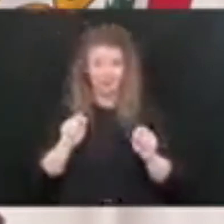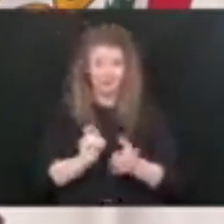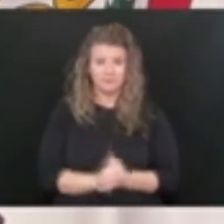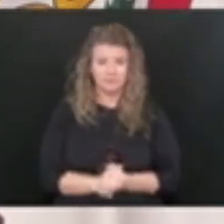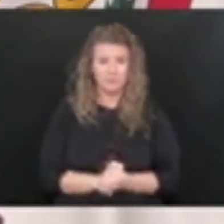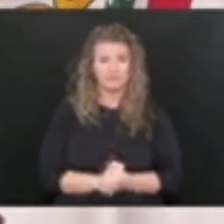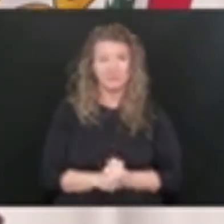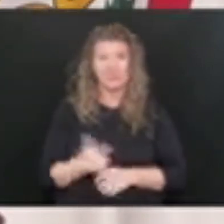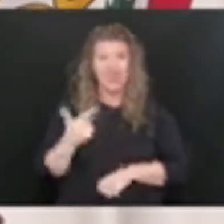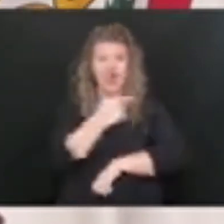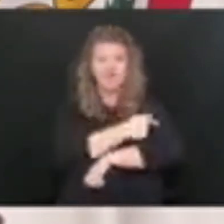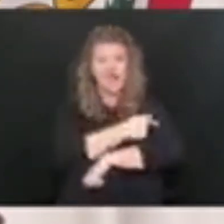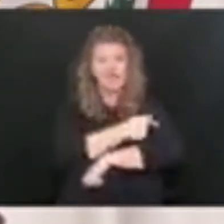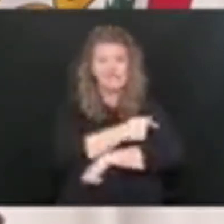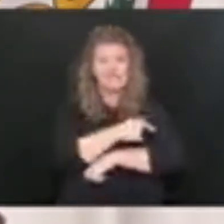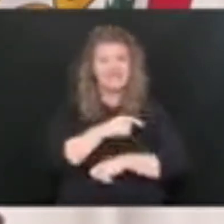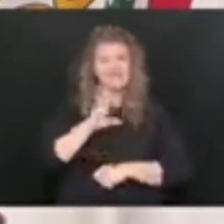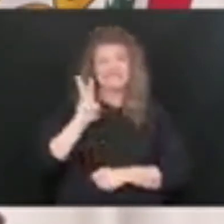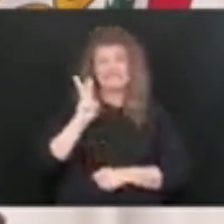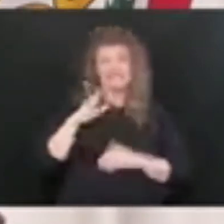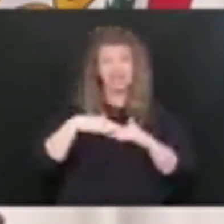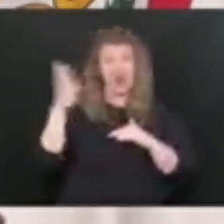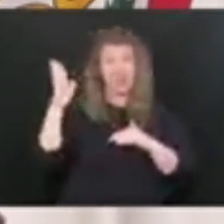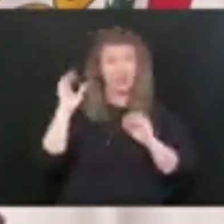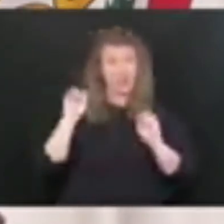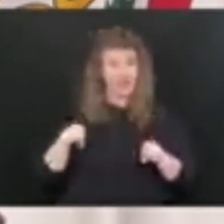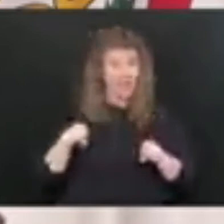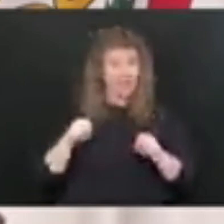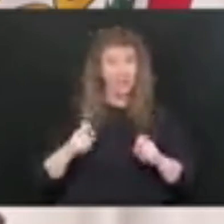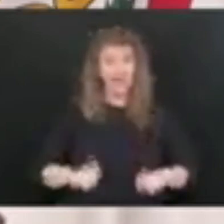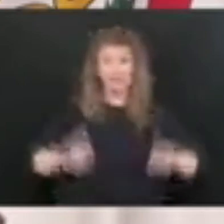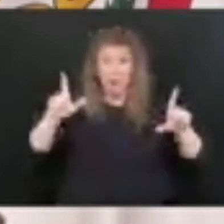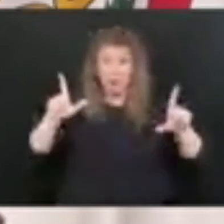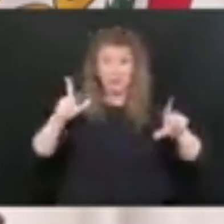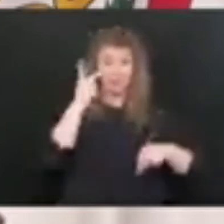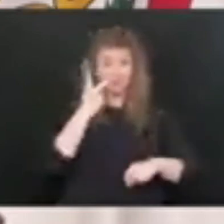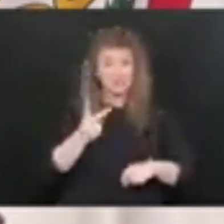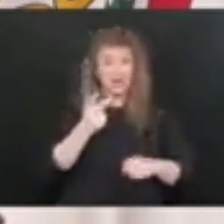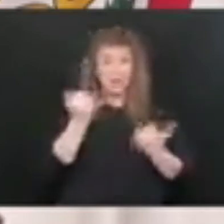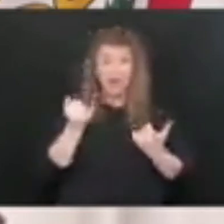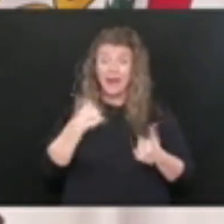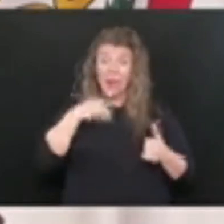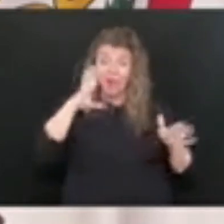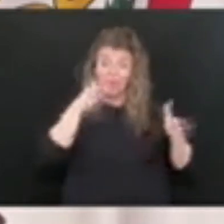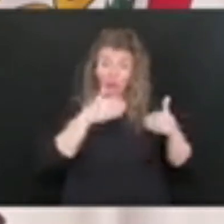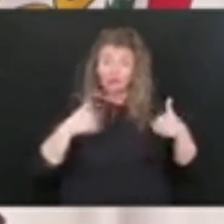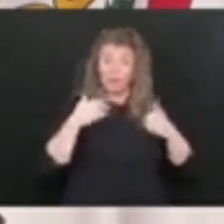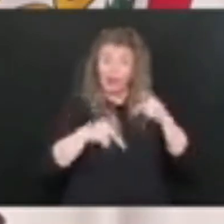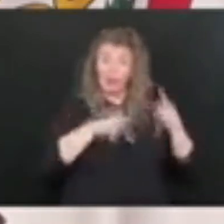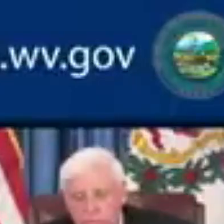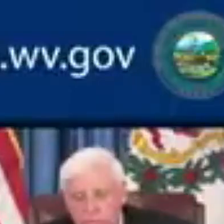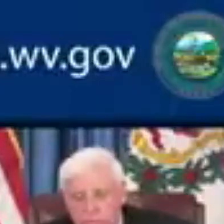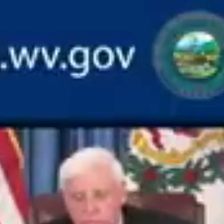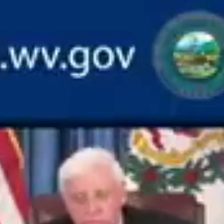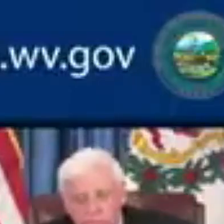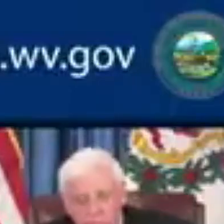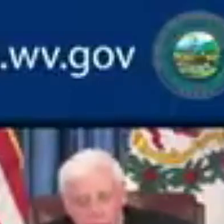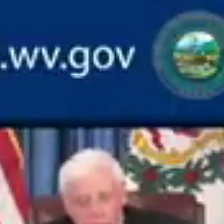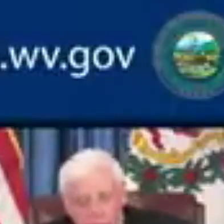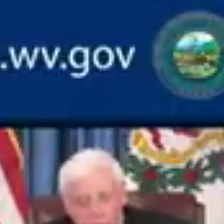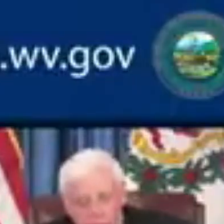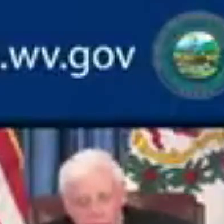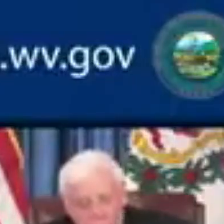Our vaccine eligibility, 16 and above, is all up. We're targeting our young people right now, but we're absolutely giving vaccines